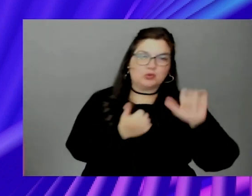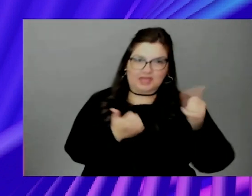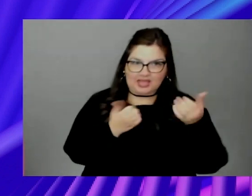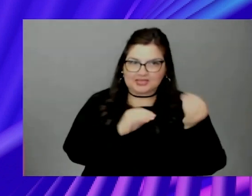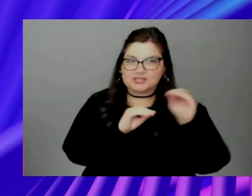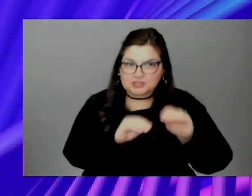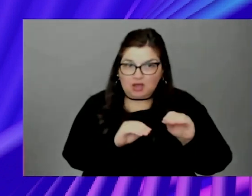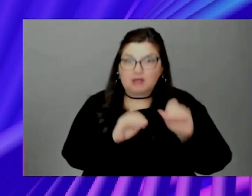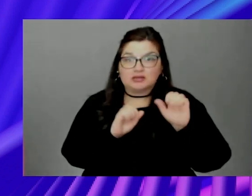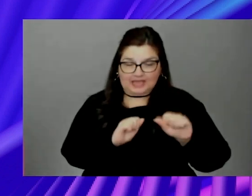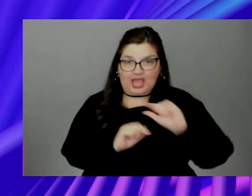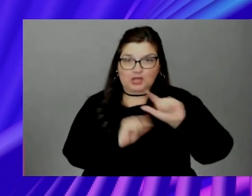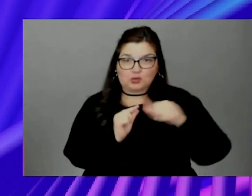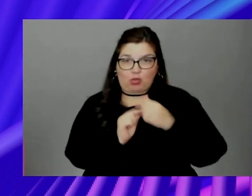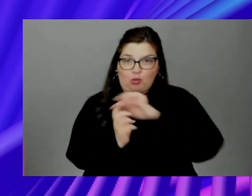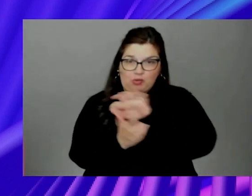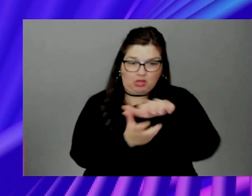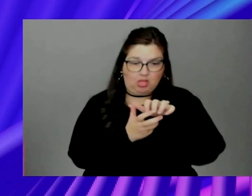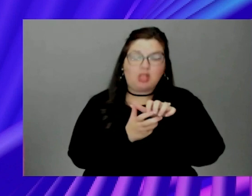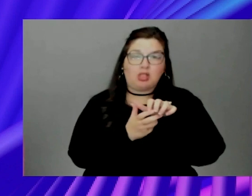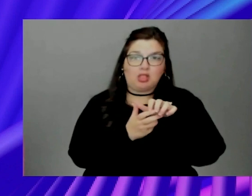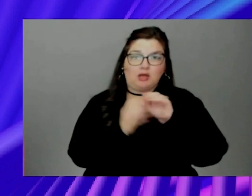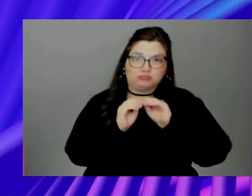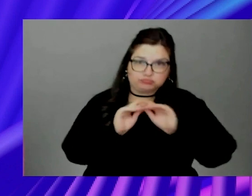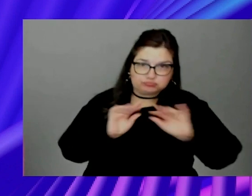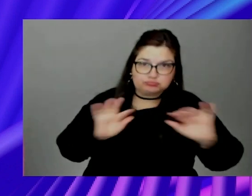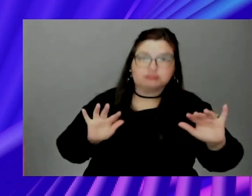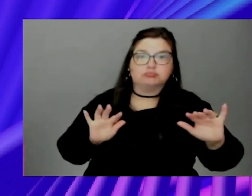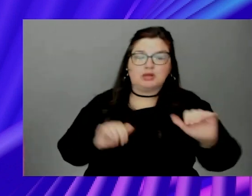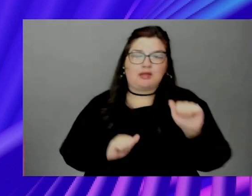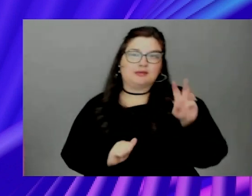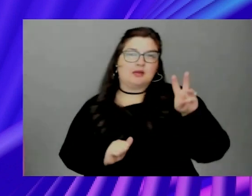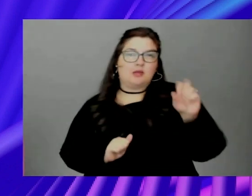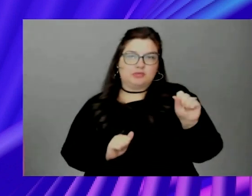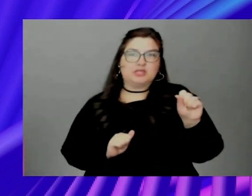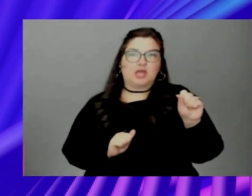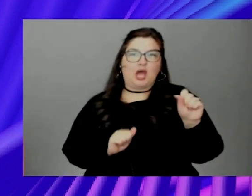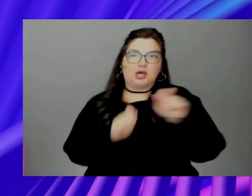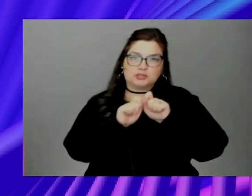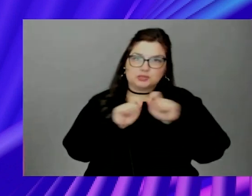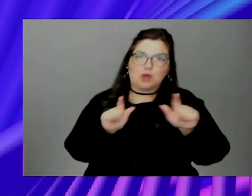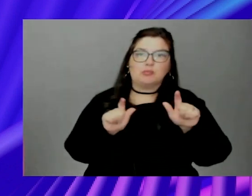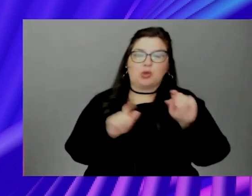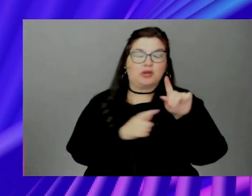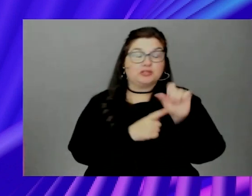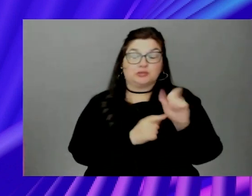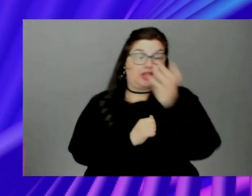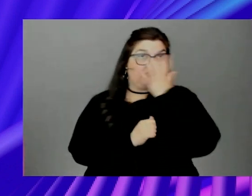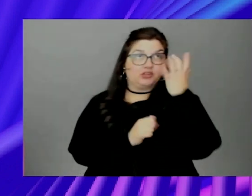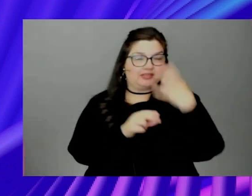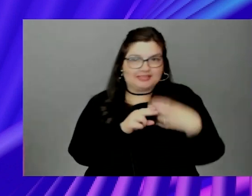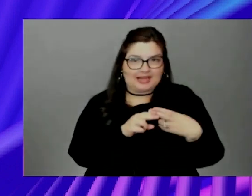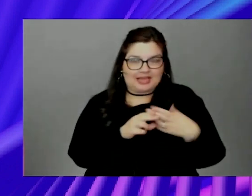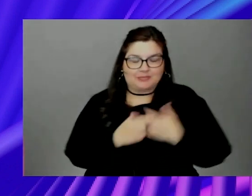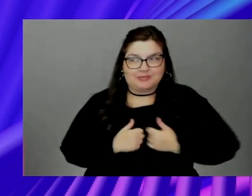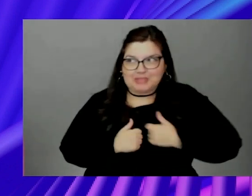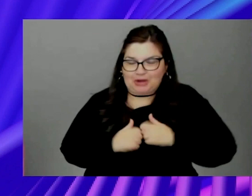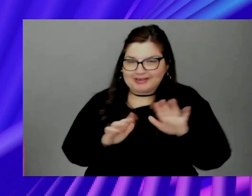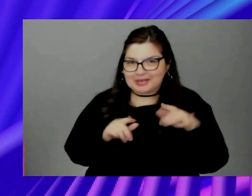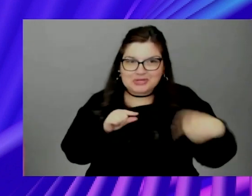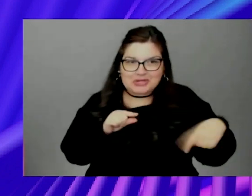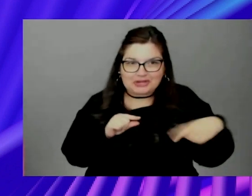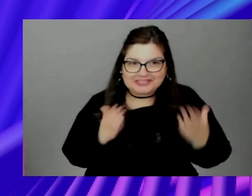then our NuGet package is AWS deploy tools. I almost forgot the name. Stage fright.